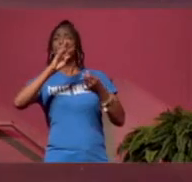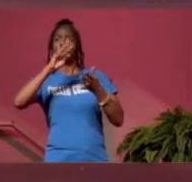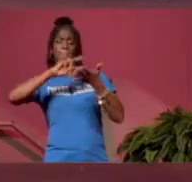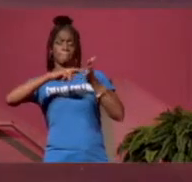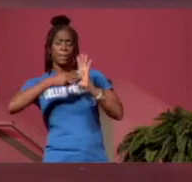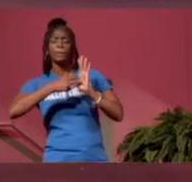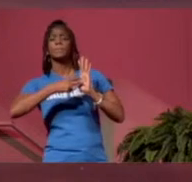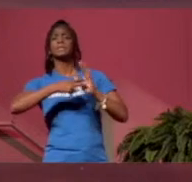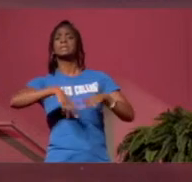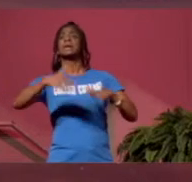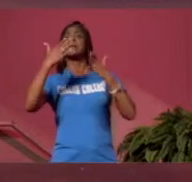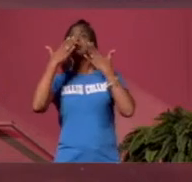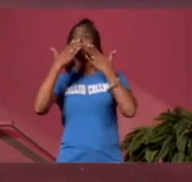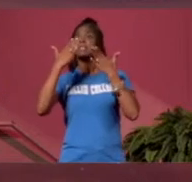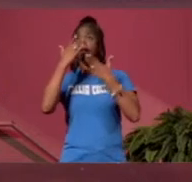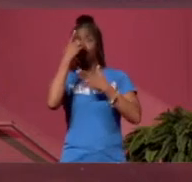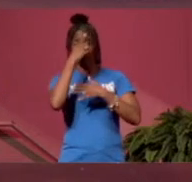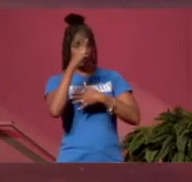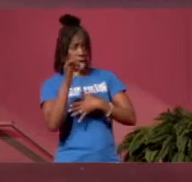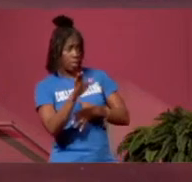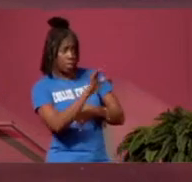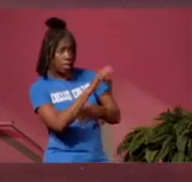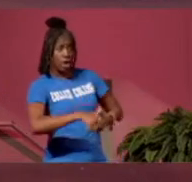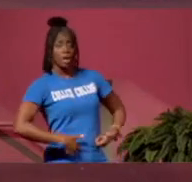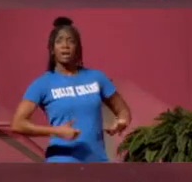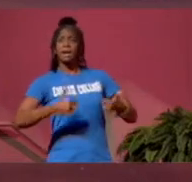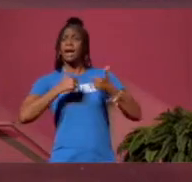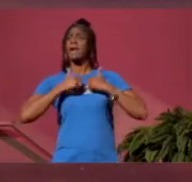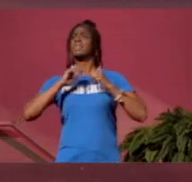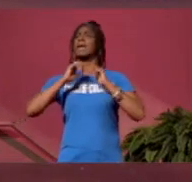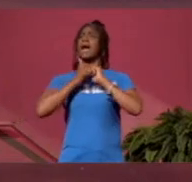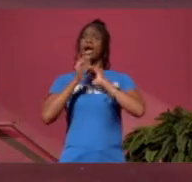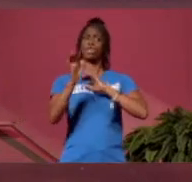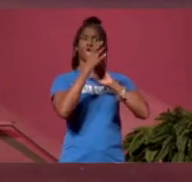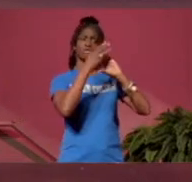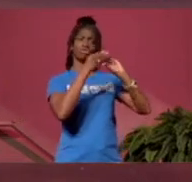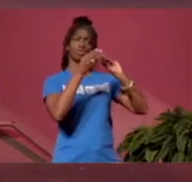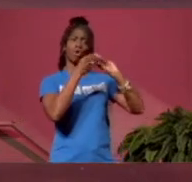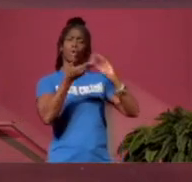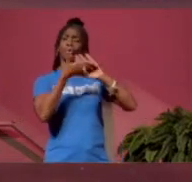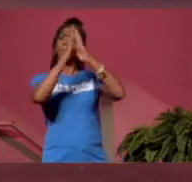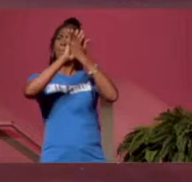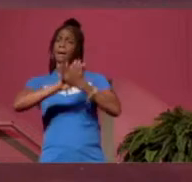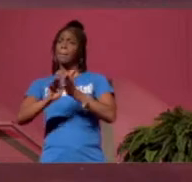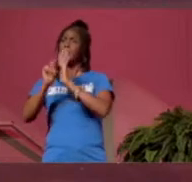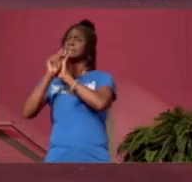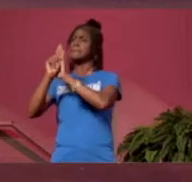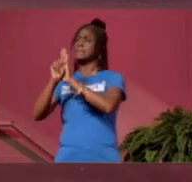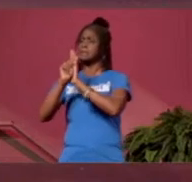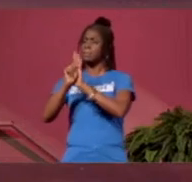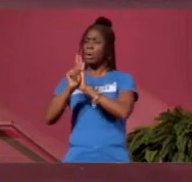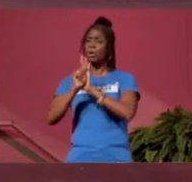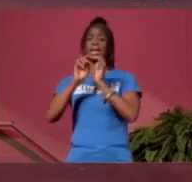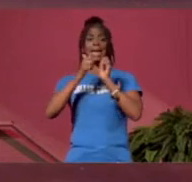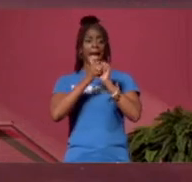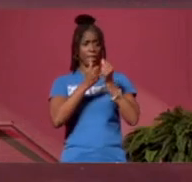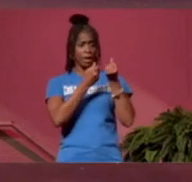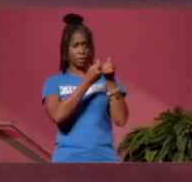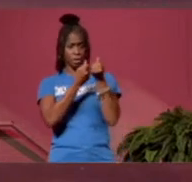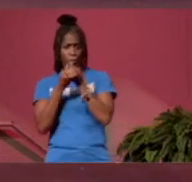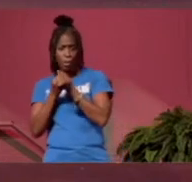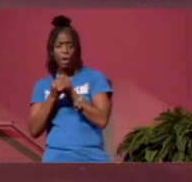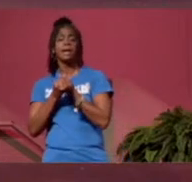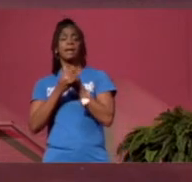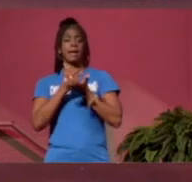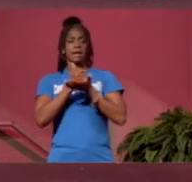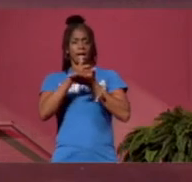thank you for how you're going to use them as a testimony of faith of what you're doing here in the earth realm and in and through our church. In the name